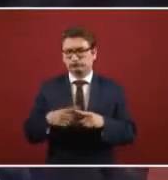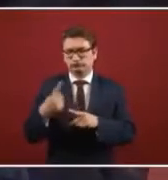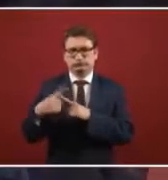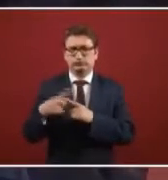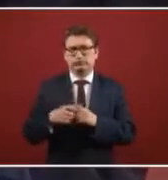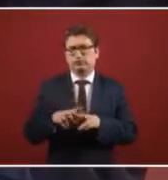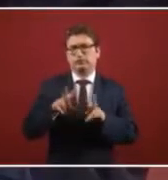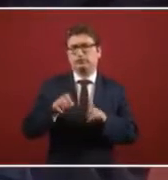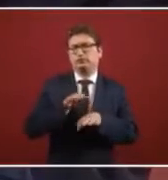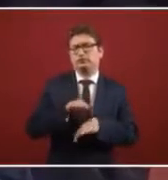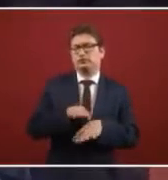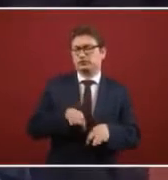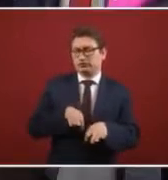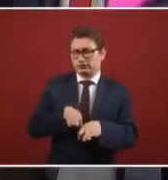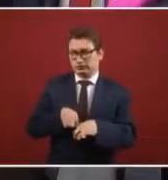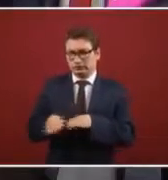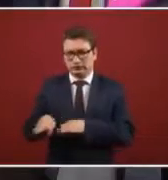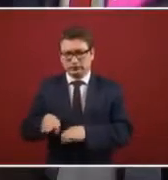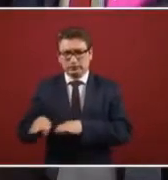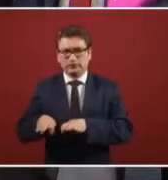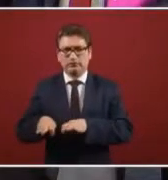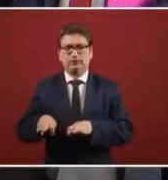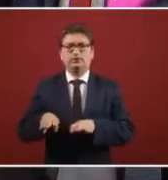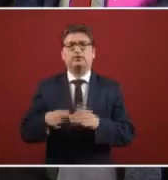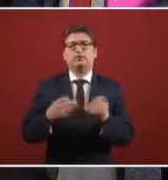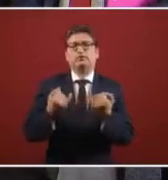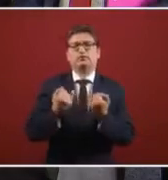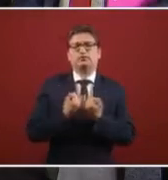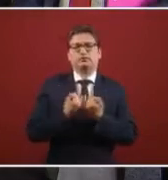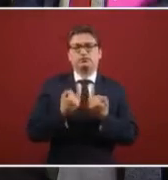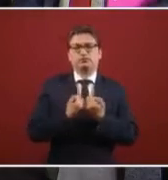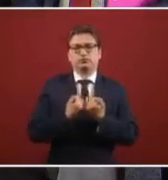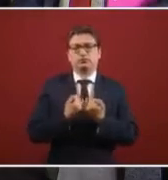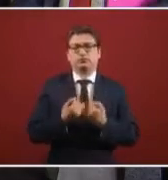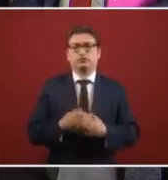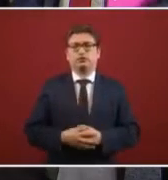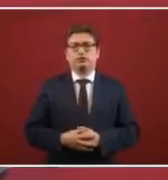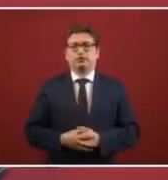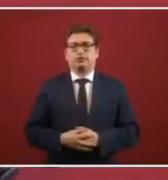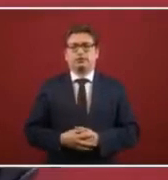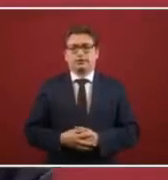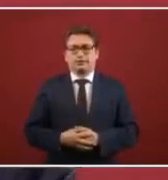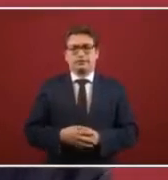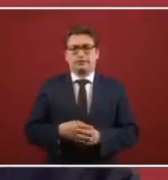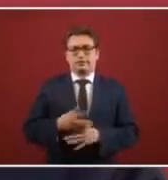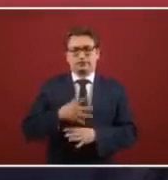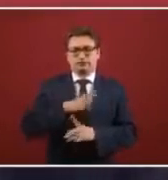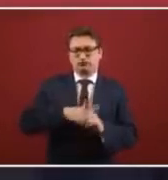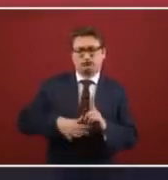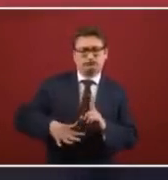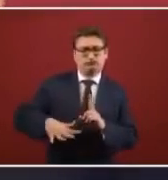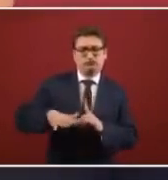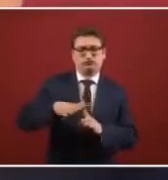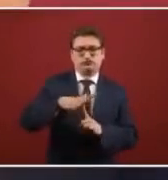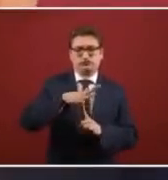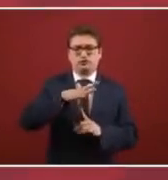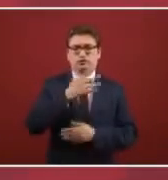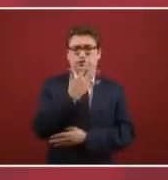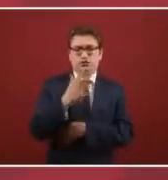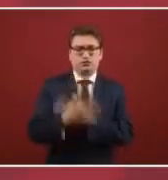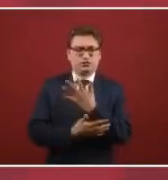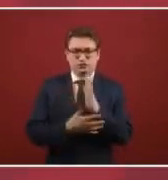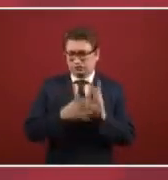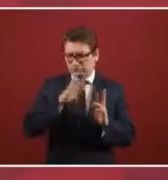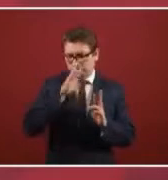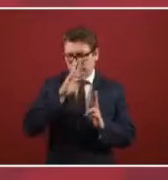lo laboral como when it has to do with labor en and also lo with ecológico, ecological,